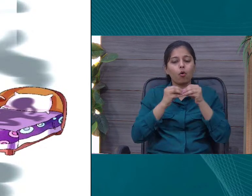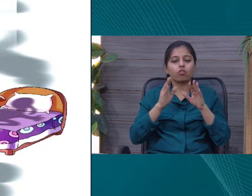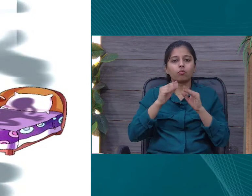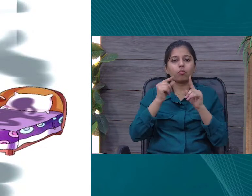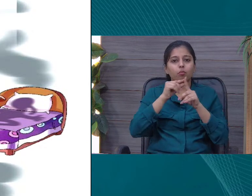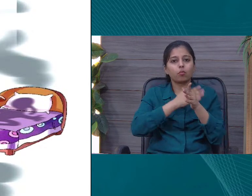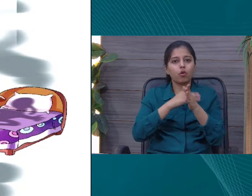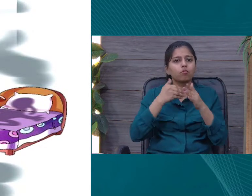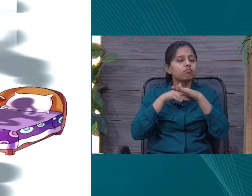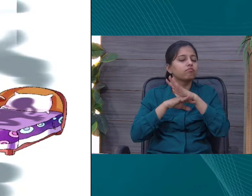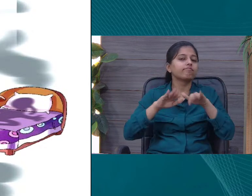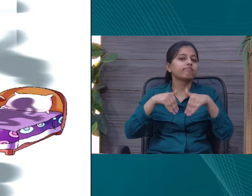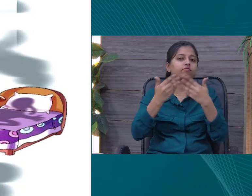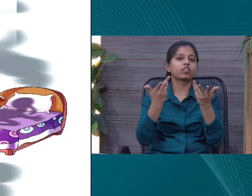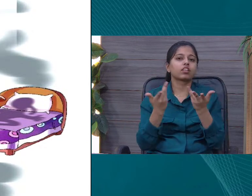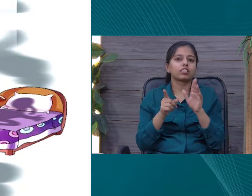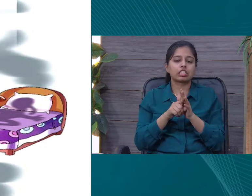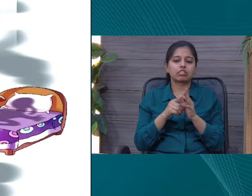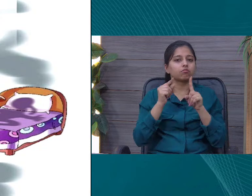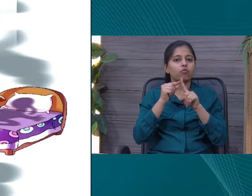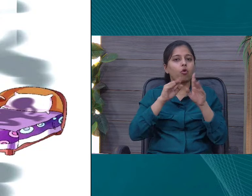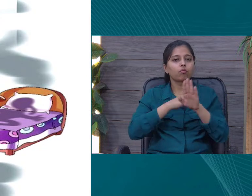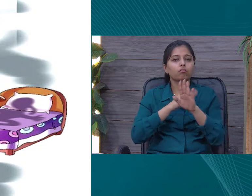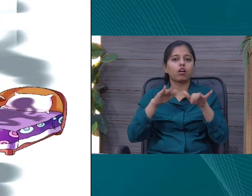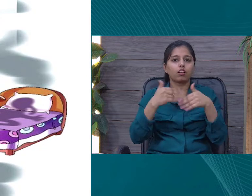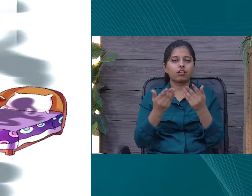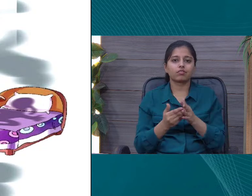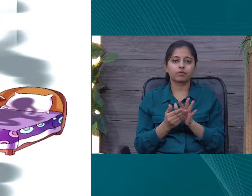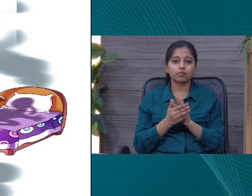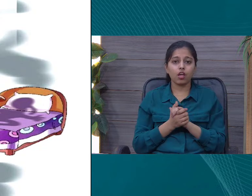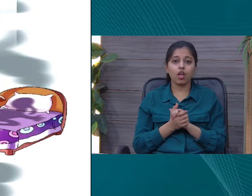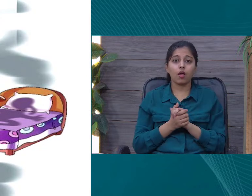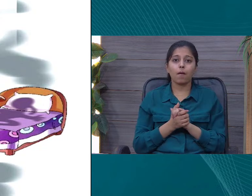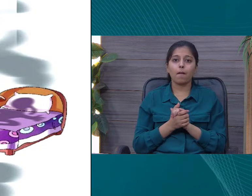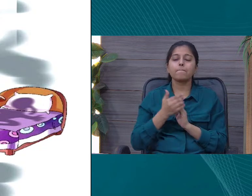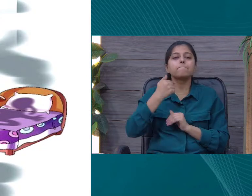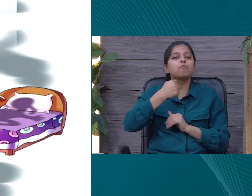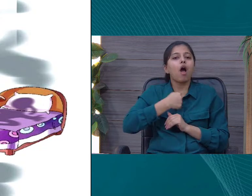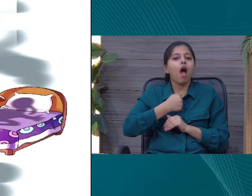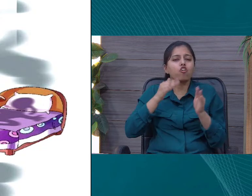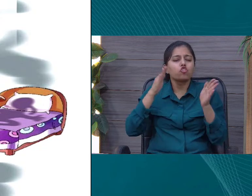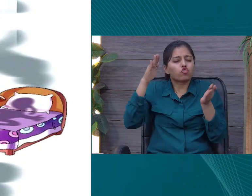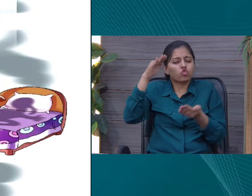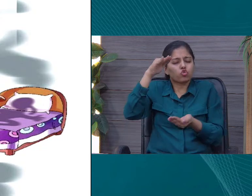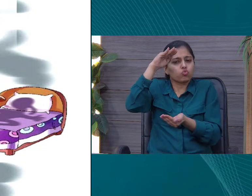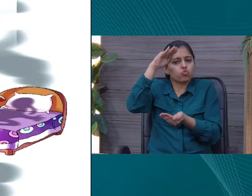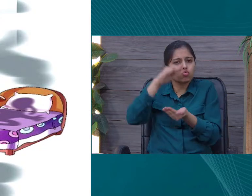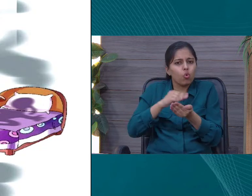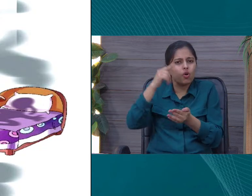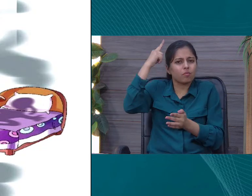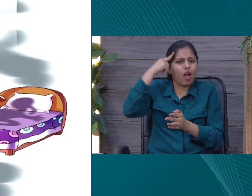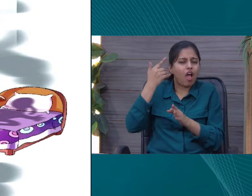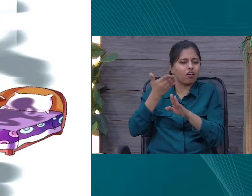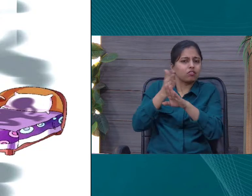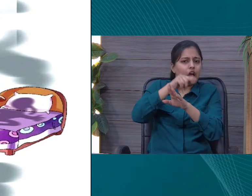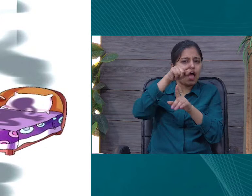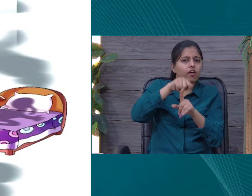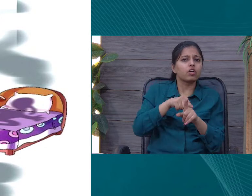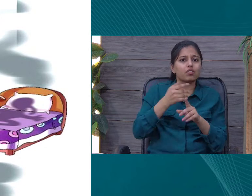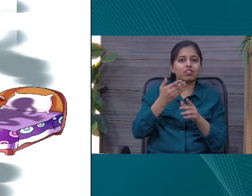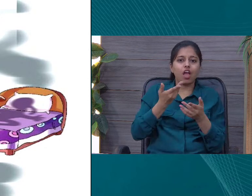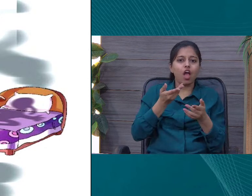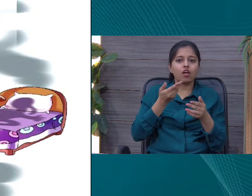poem that goes like this. I have a little shadow that goes